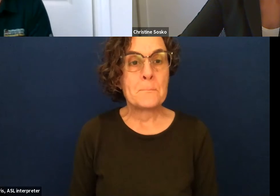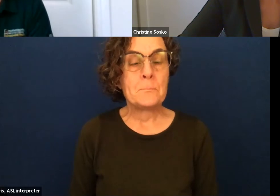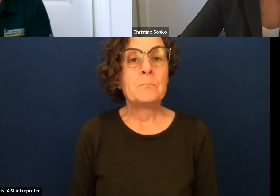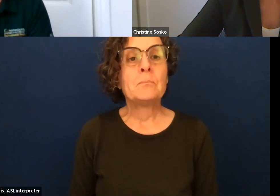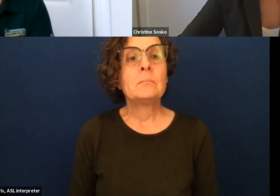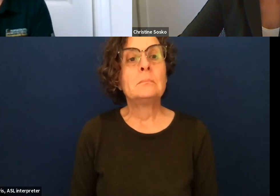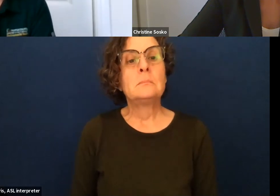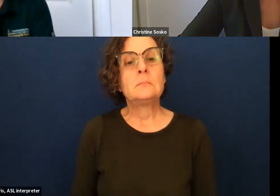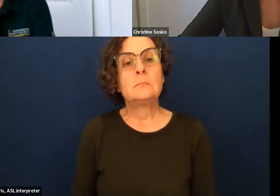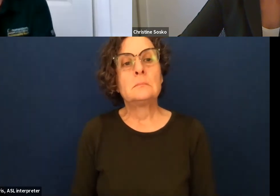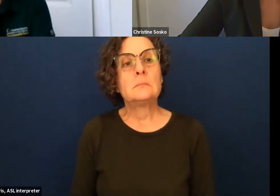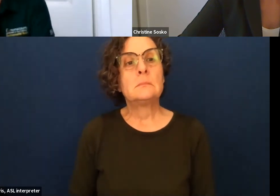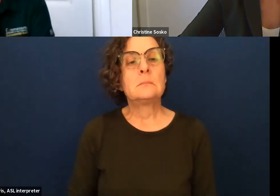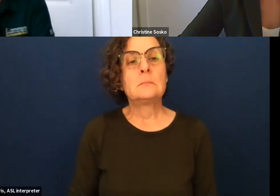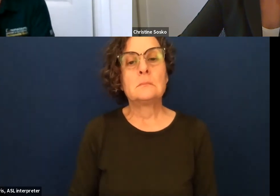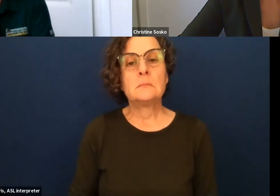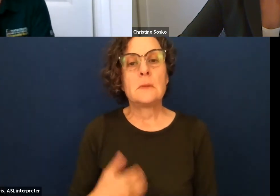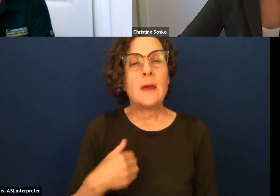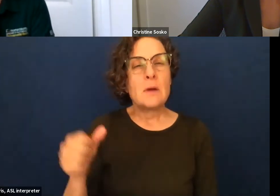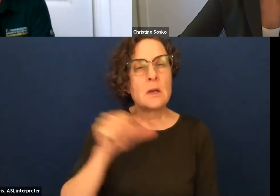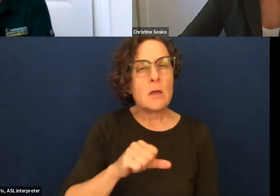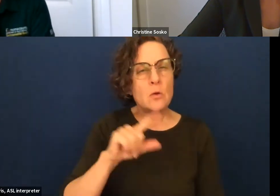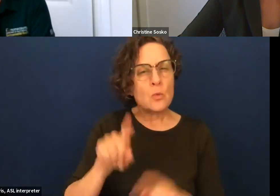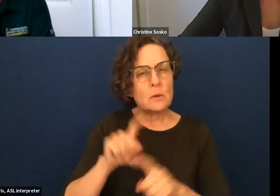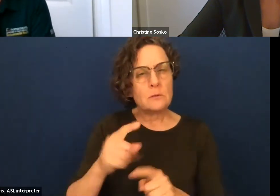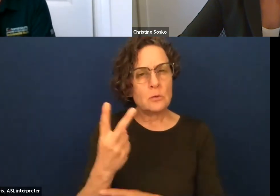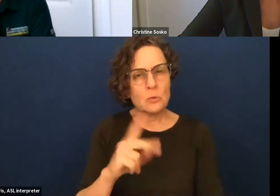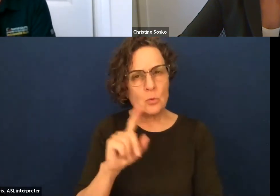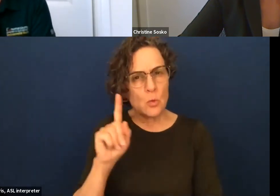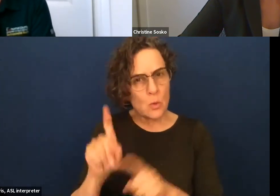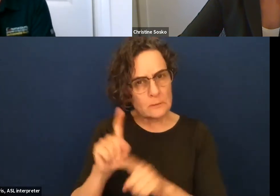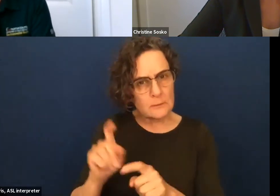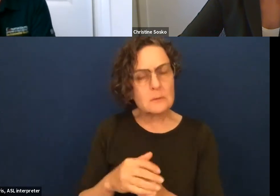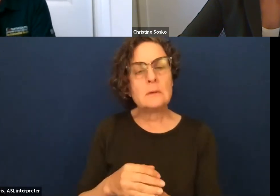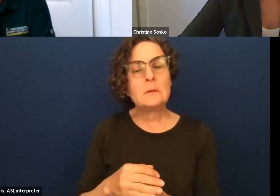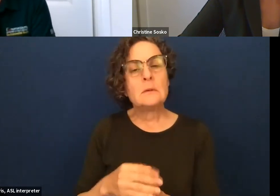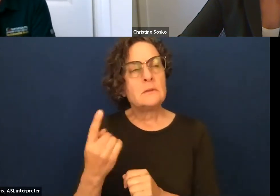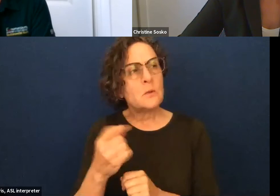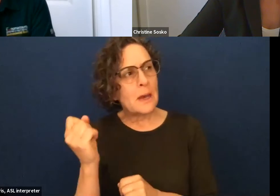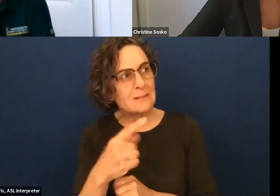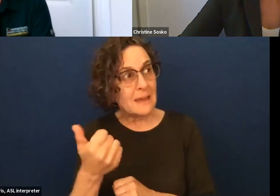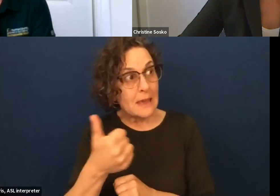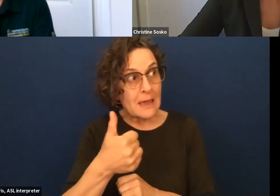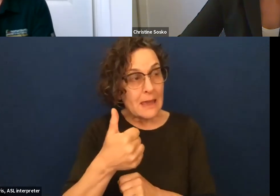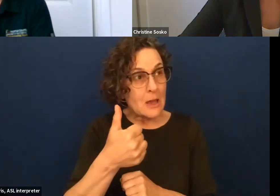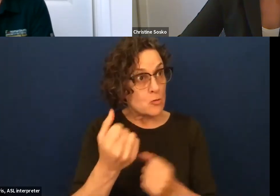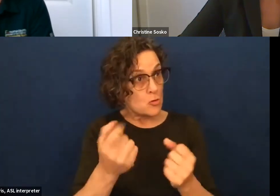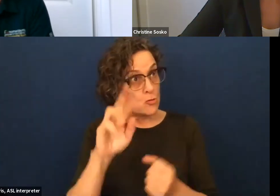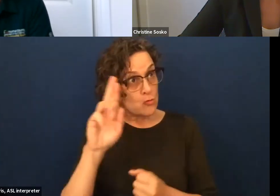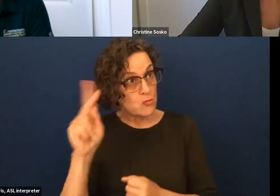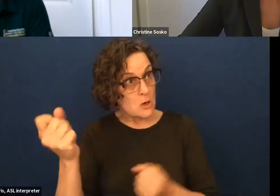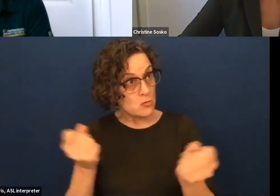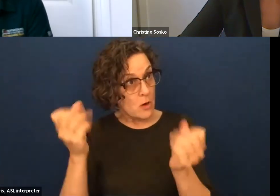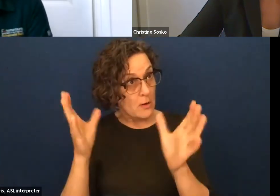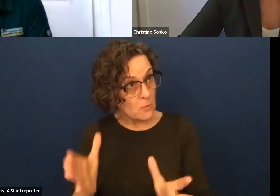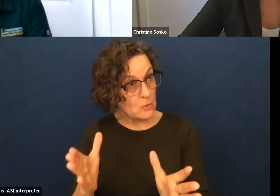Okay, we have another question, actually 2 questions. Is there any certification that truck drivers or trucking companies